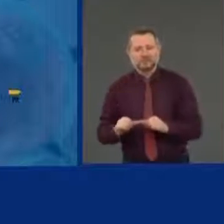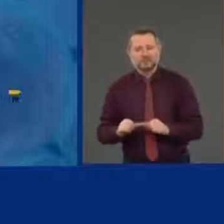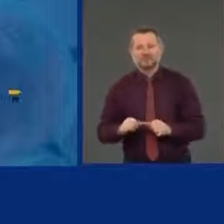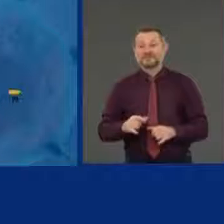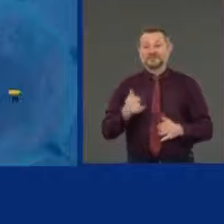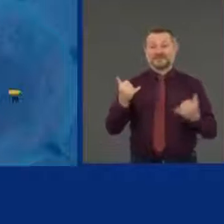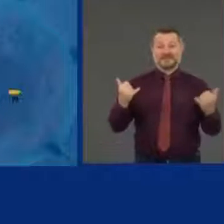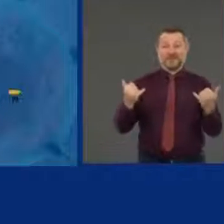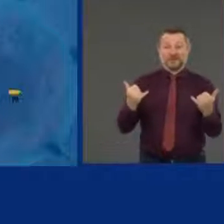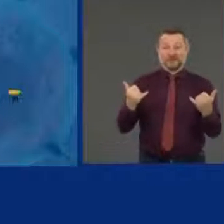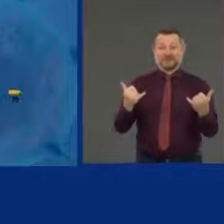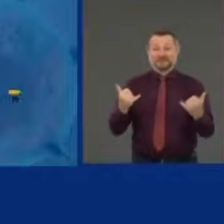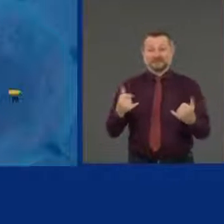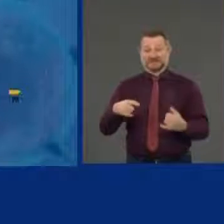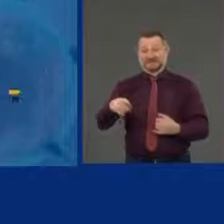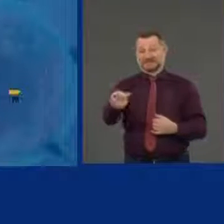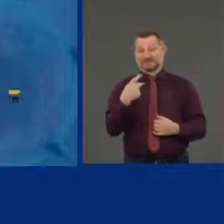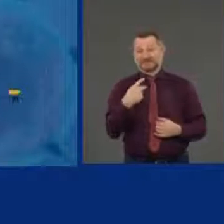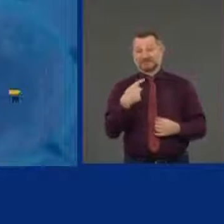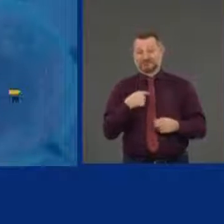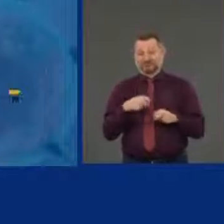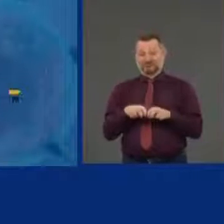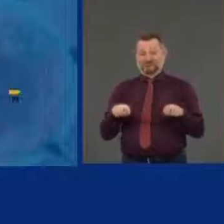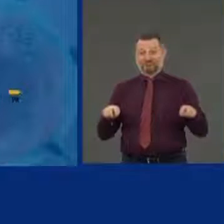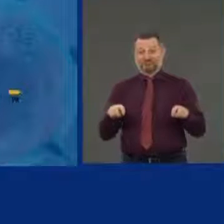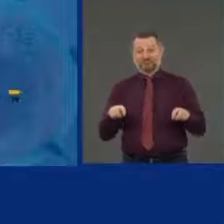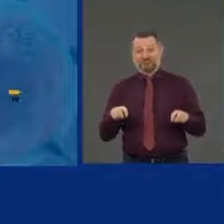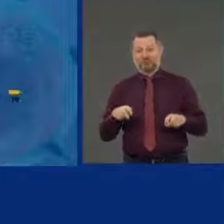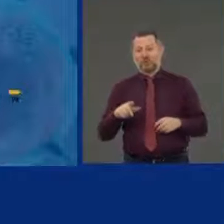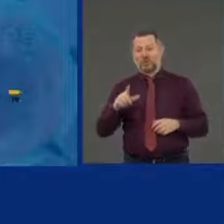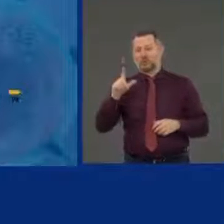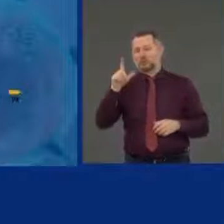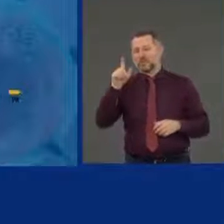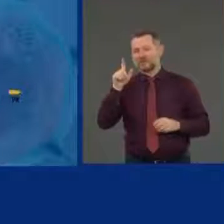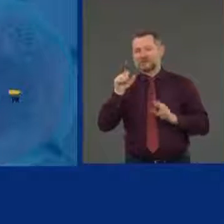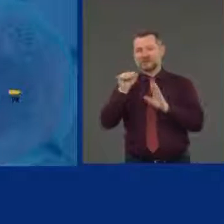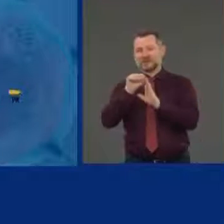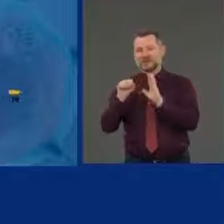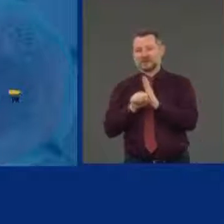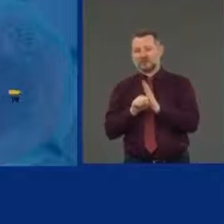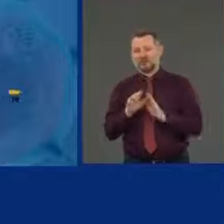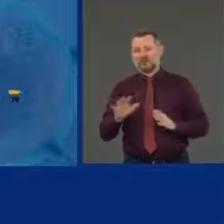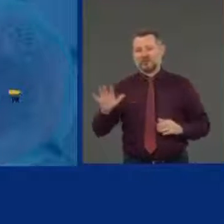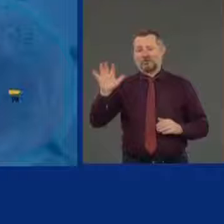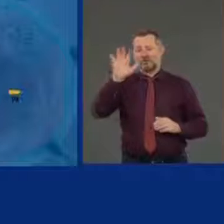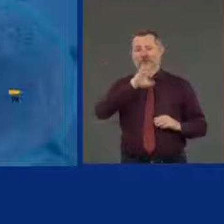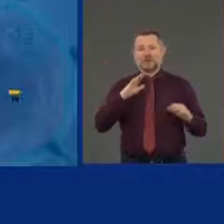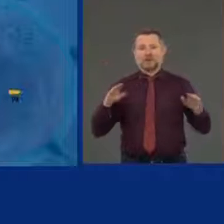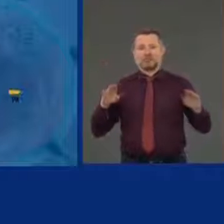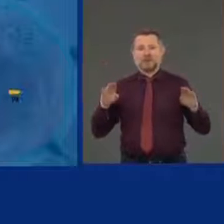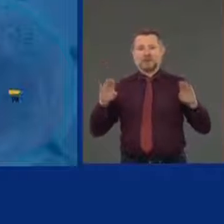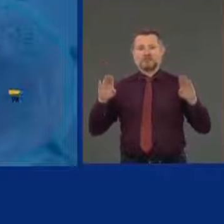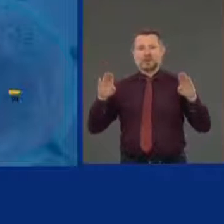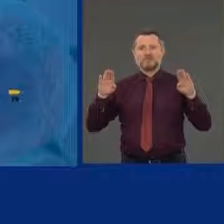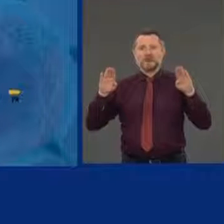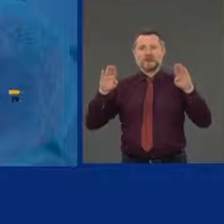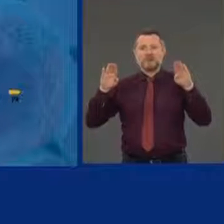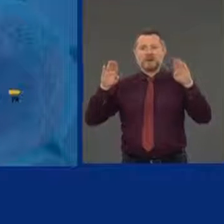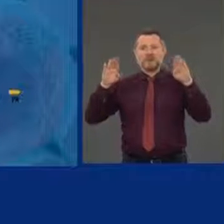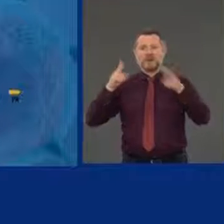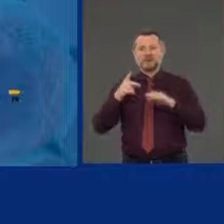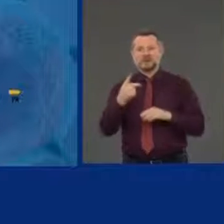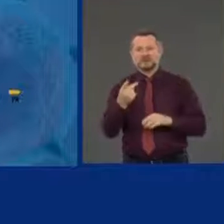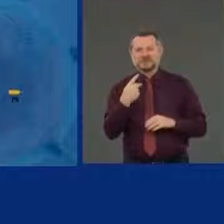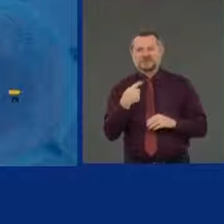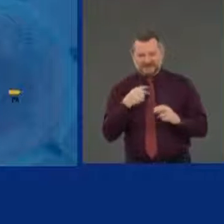today, 21 states are seeing an increase. As we sit here.